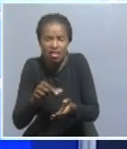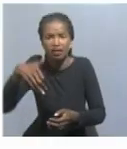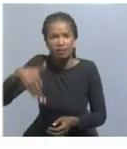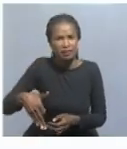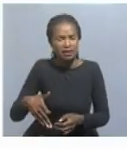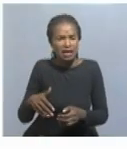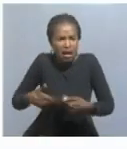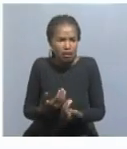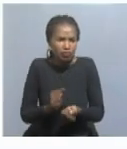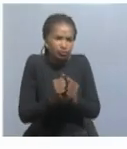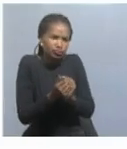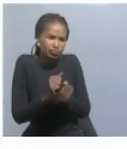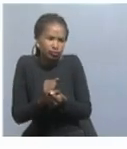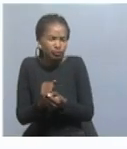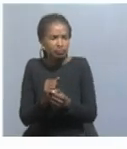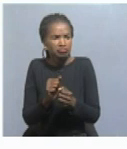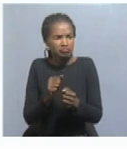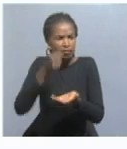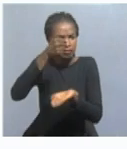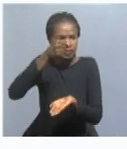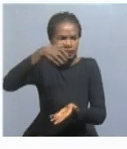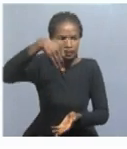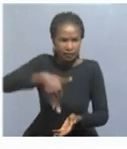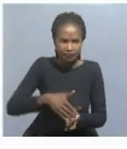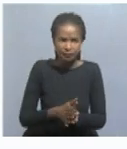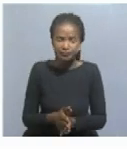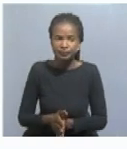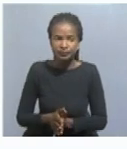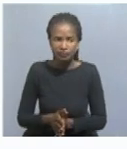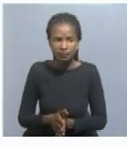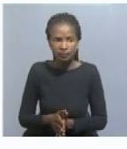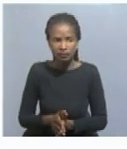Well, I mean, we've seen already that a lot of resources have been,